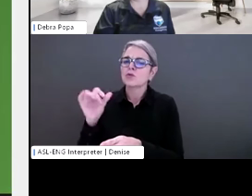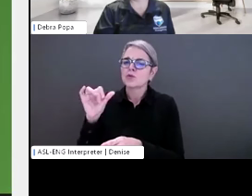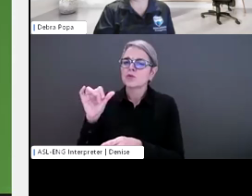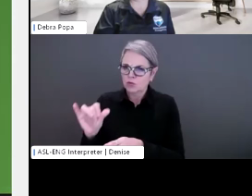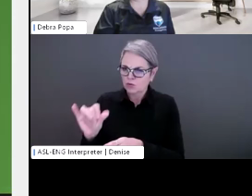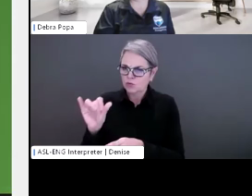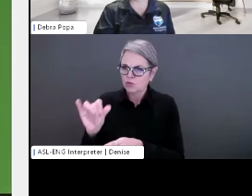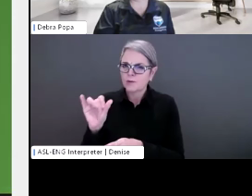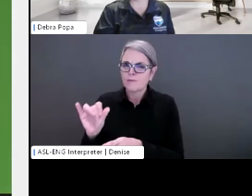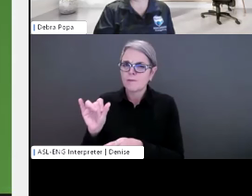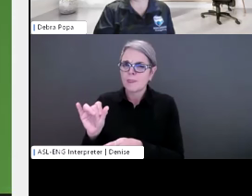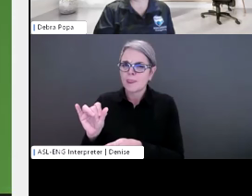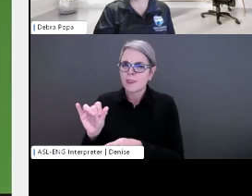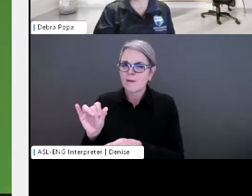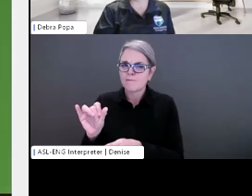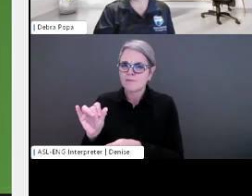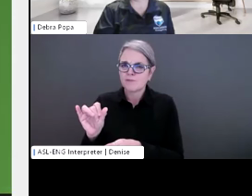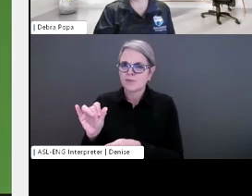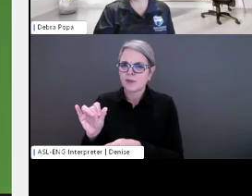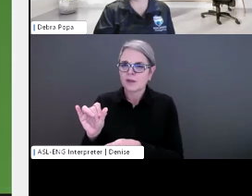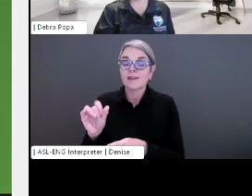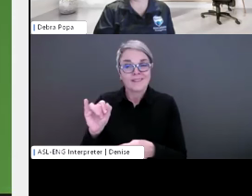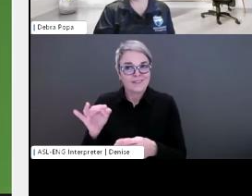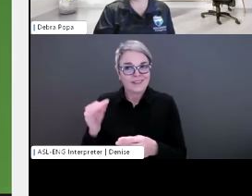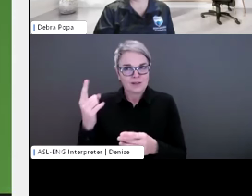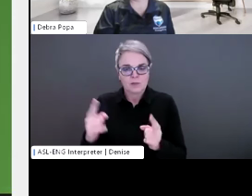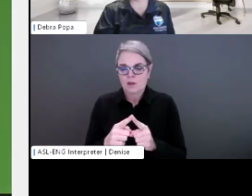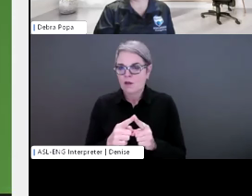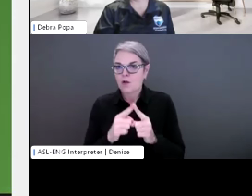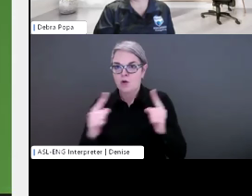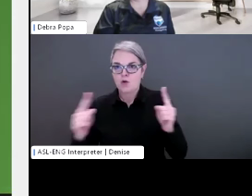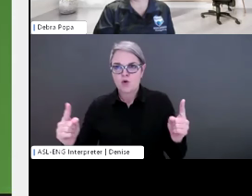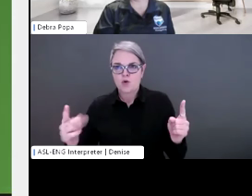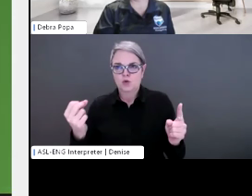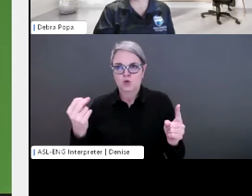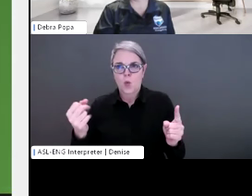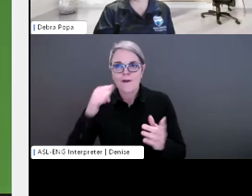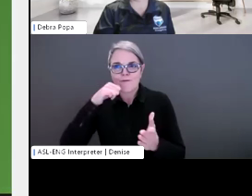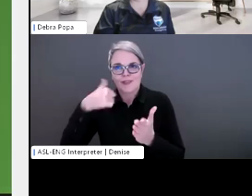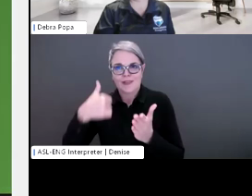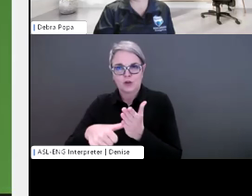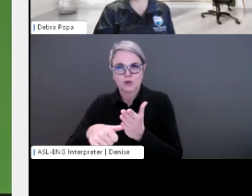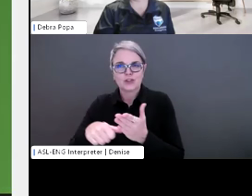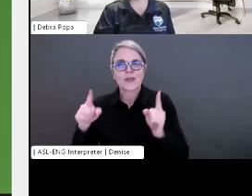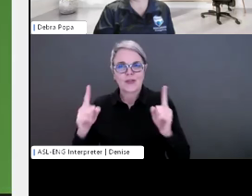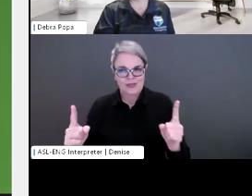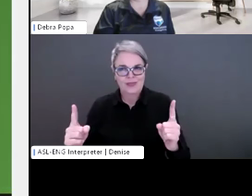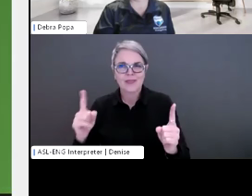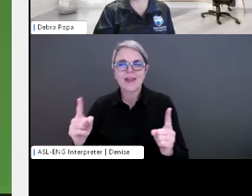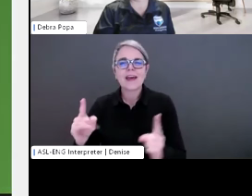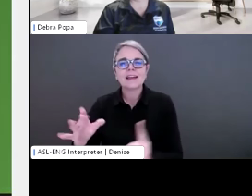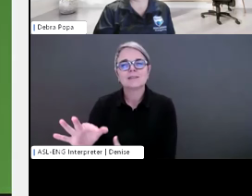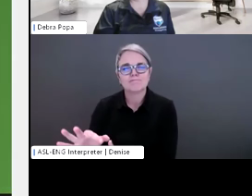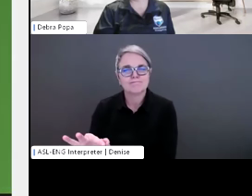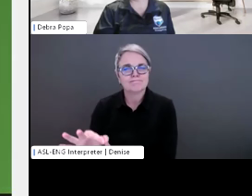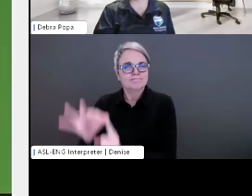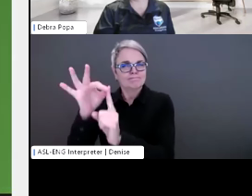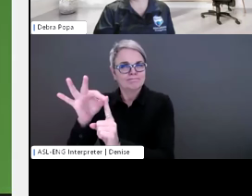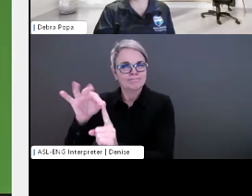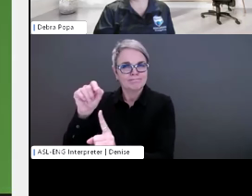something that is 12 characters long is relatively unique. Now, I do recommend using